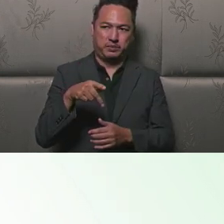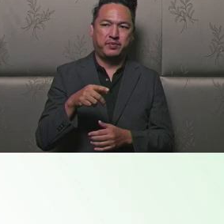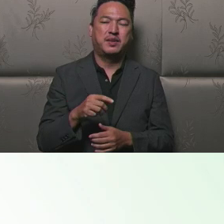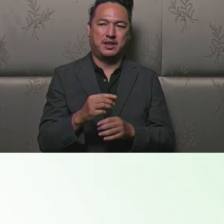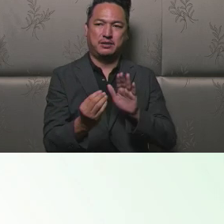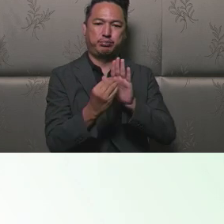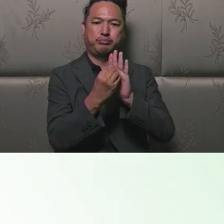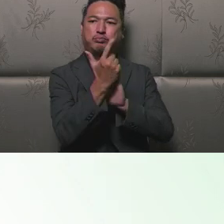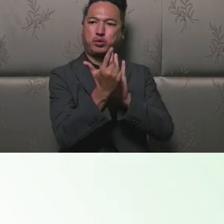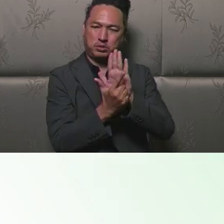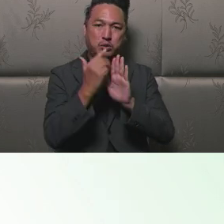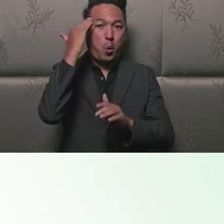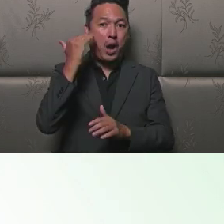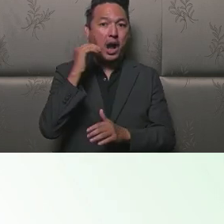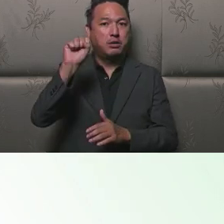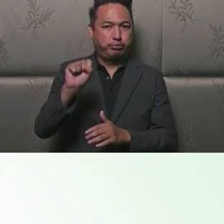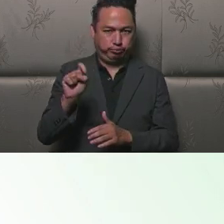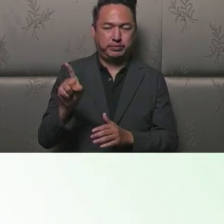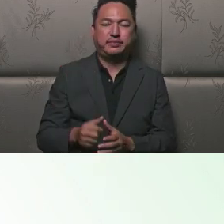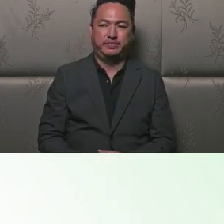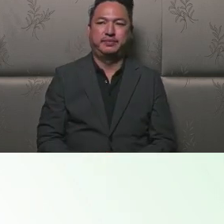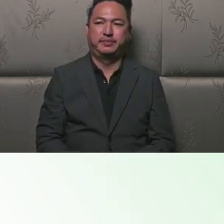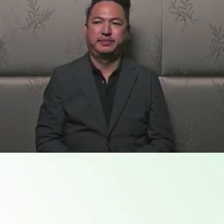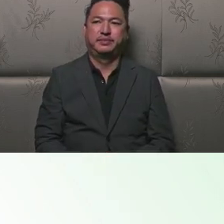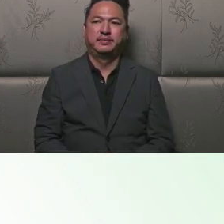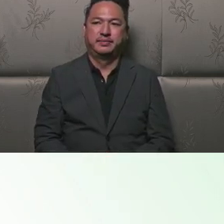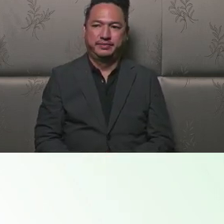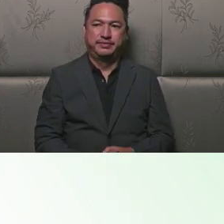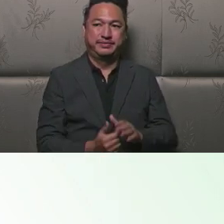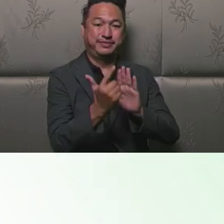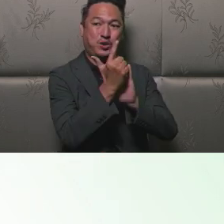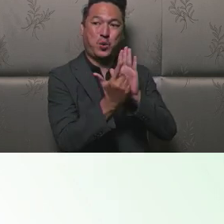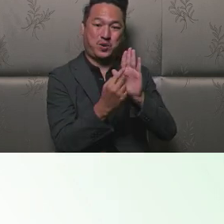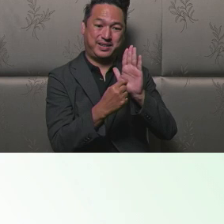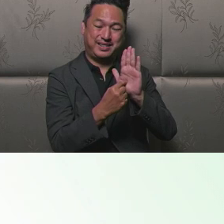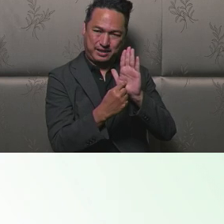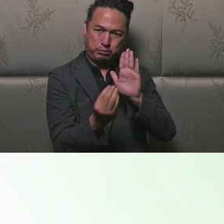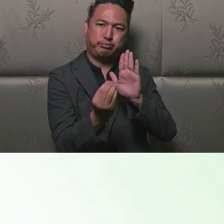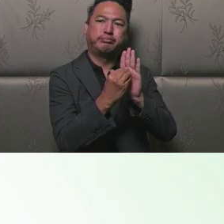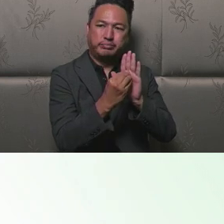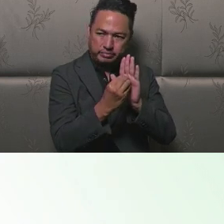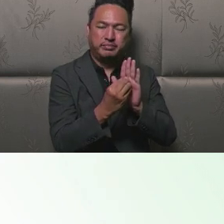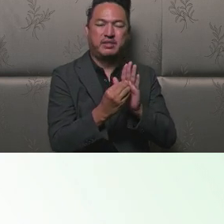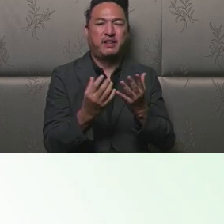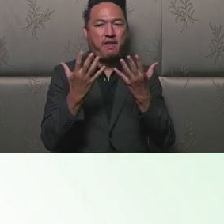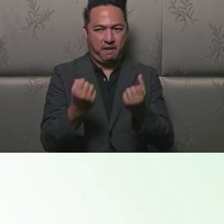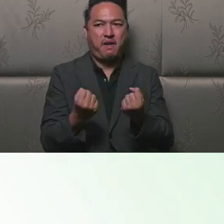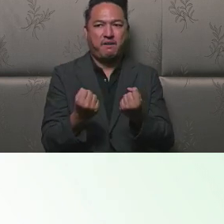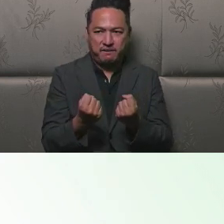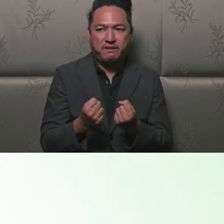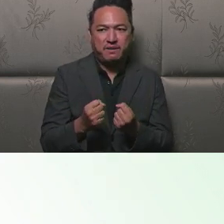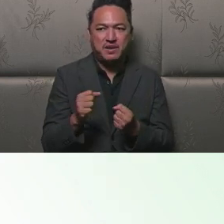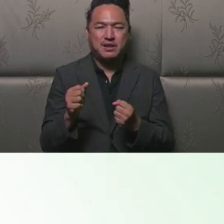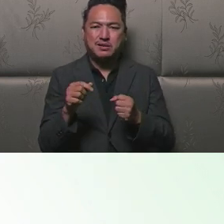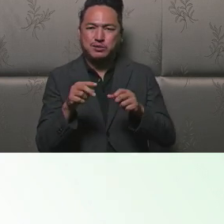supposed to play, which includes conducting surveys, developing programs and national master plans, as